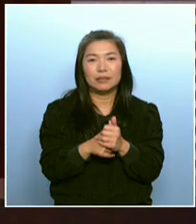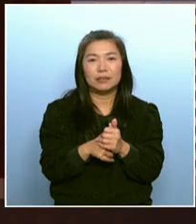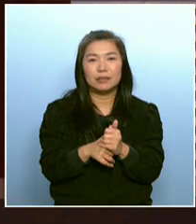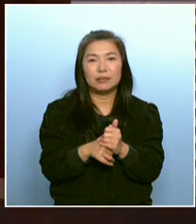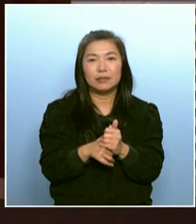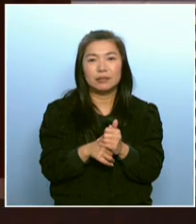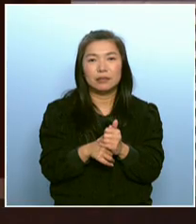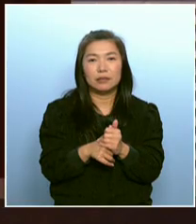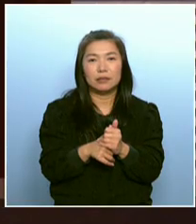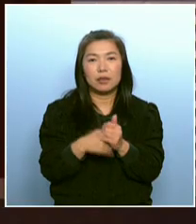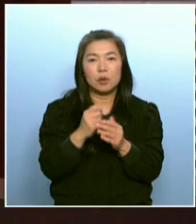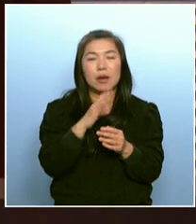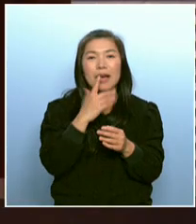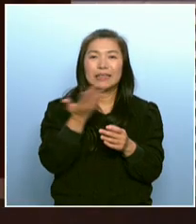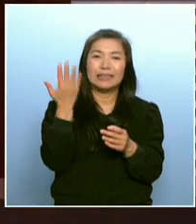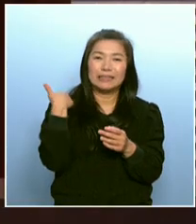costs.